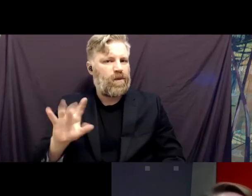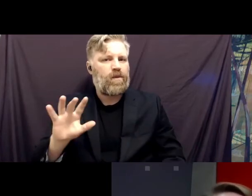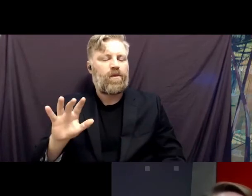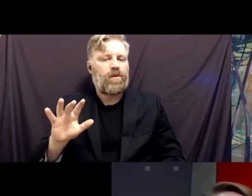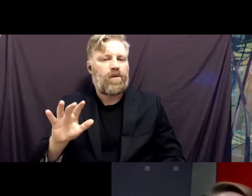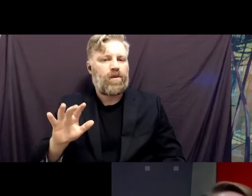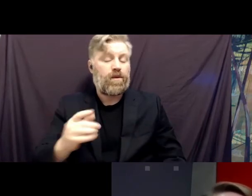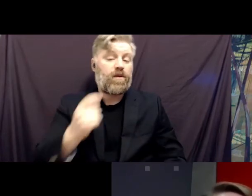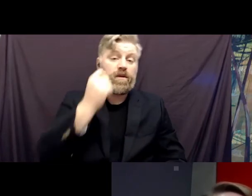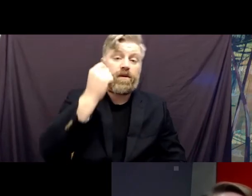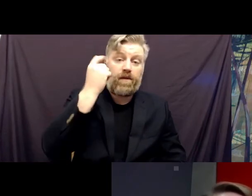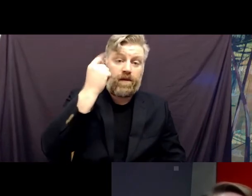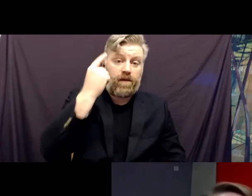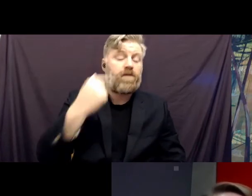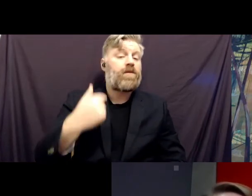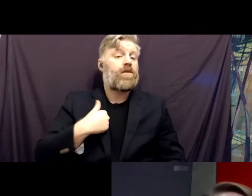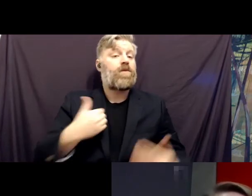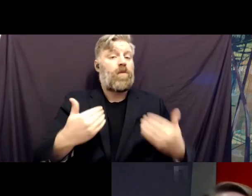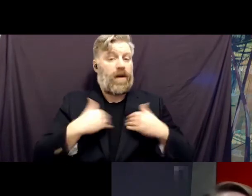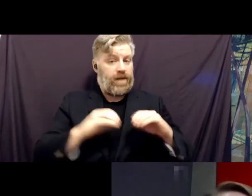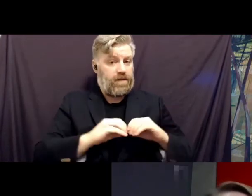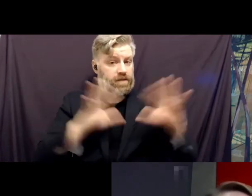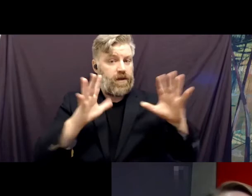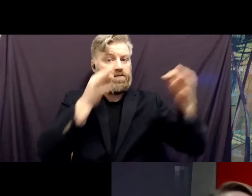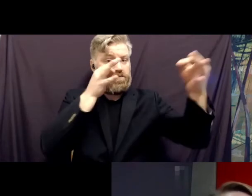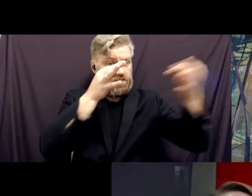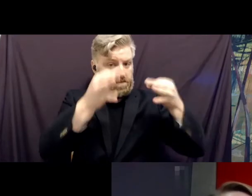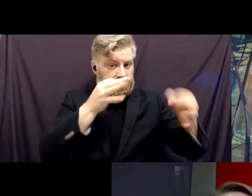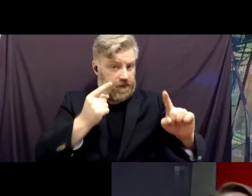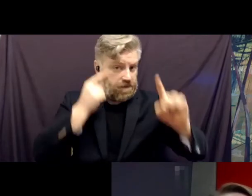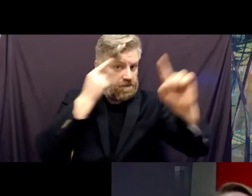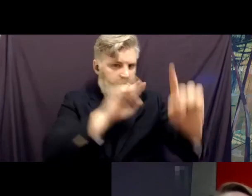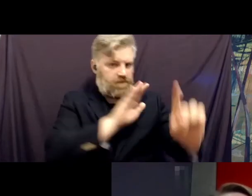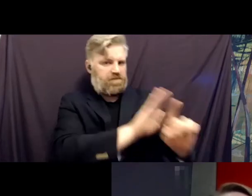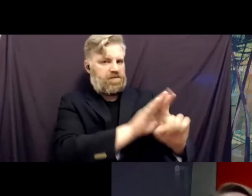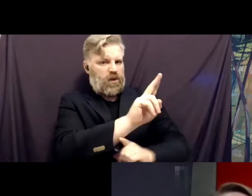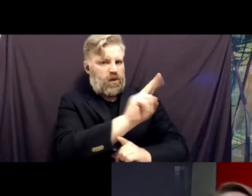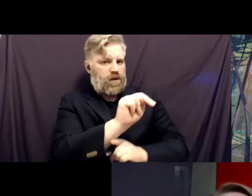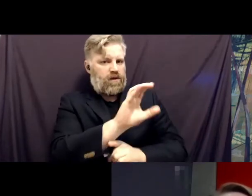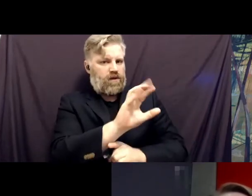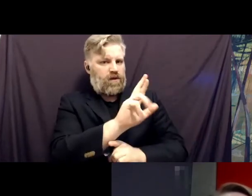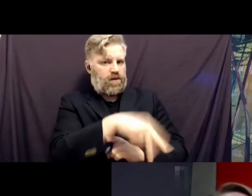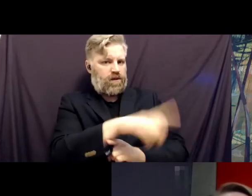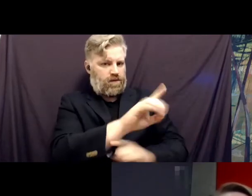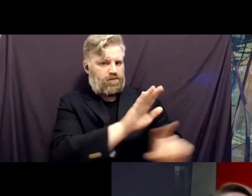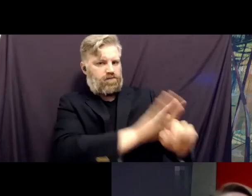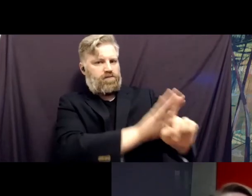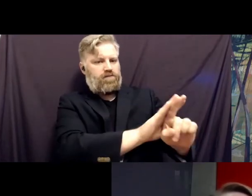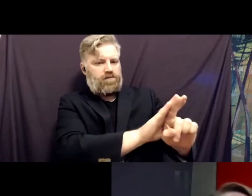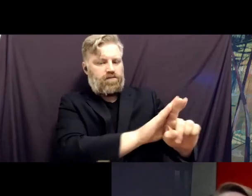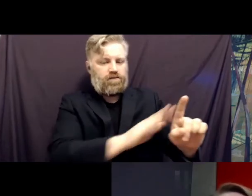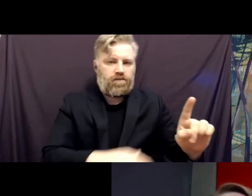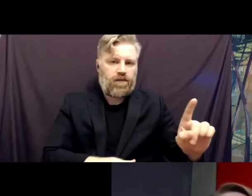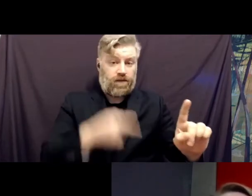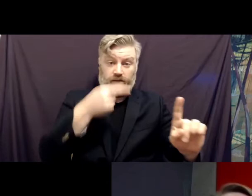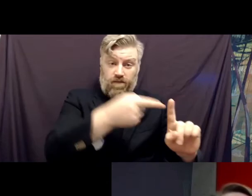had the clearly defined mission of the UN CRPD, which is to